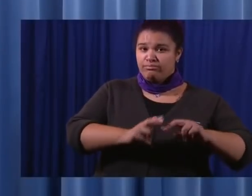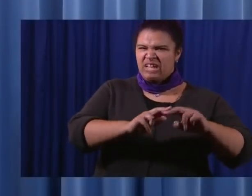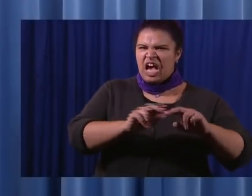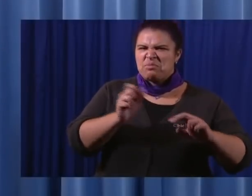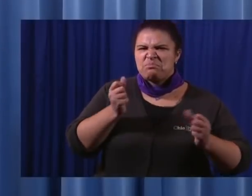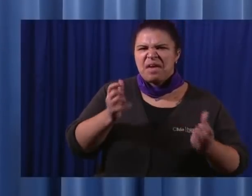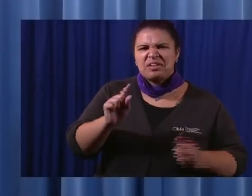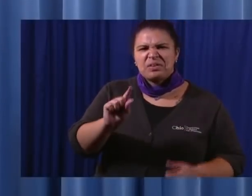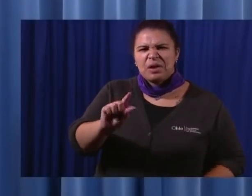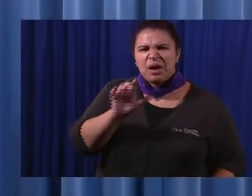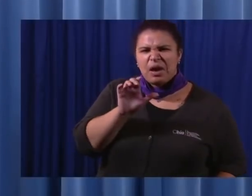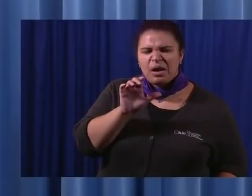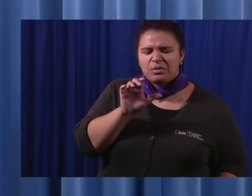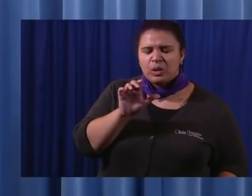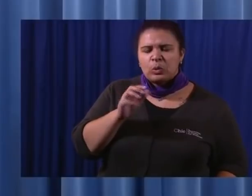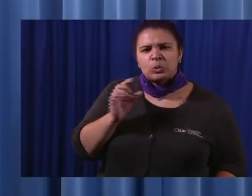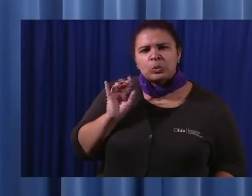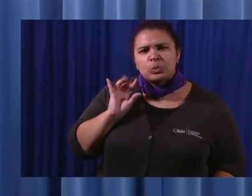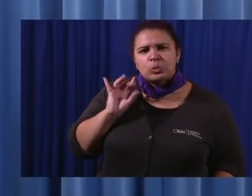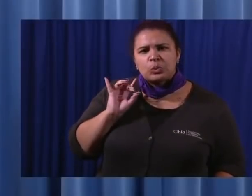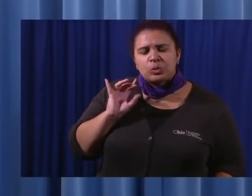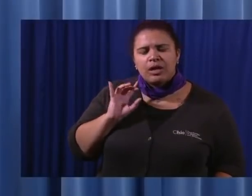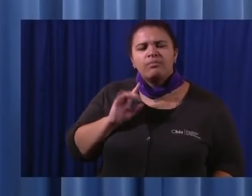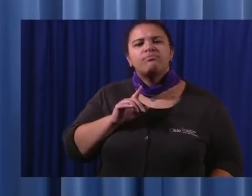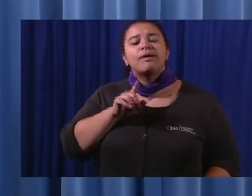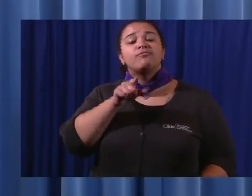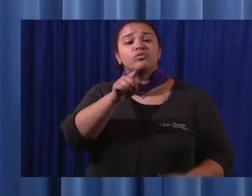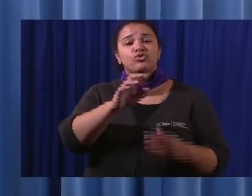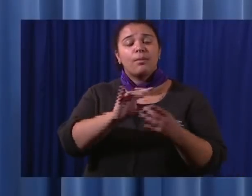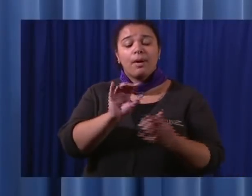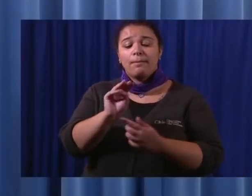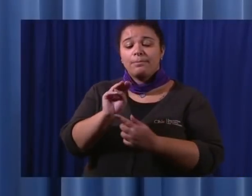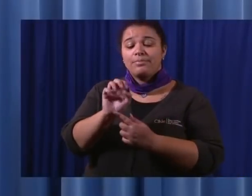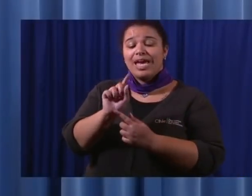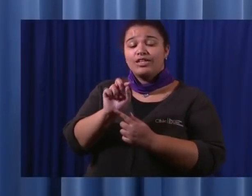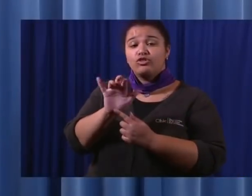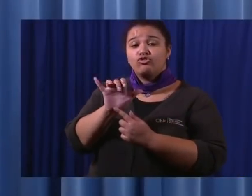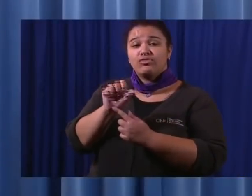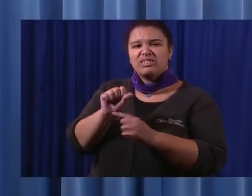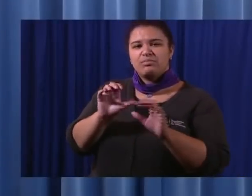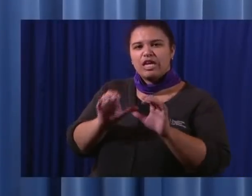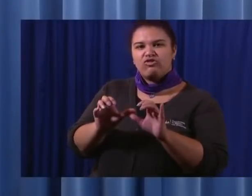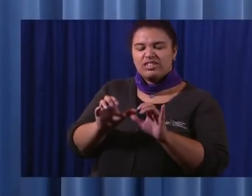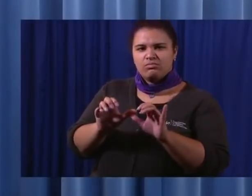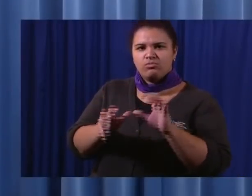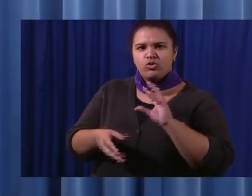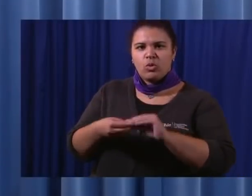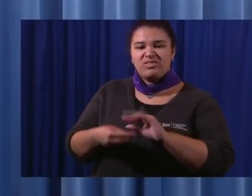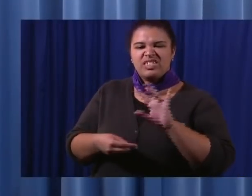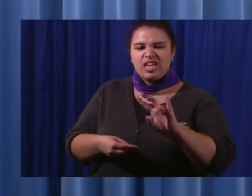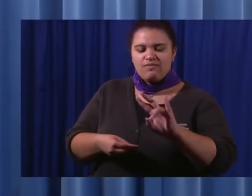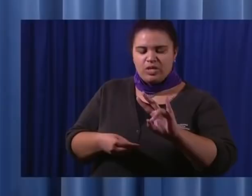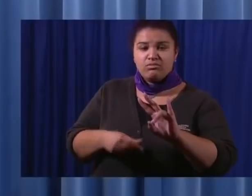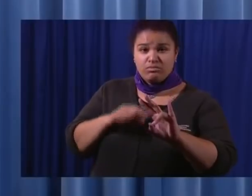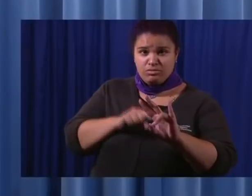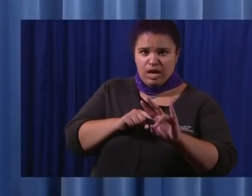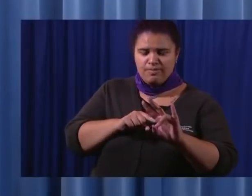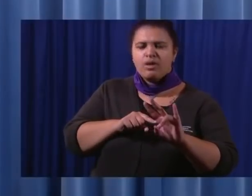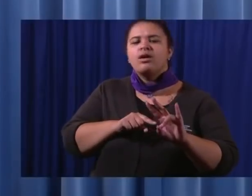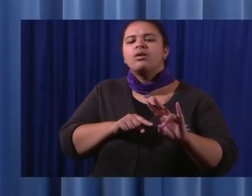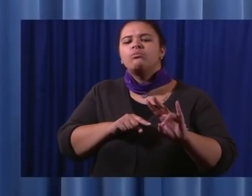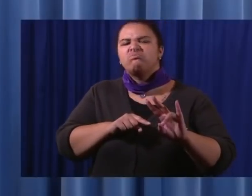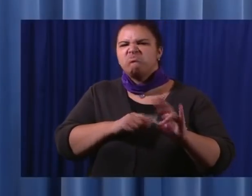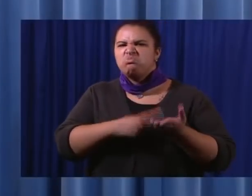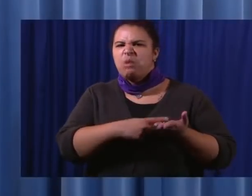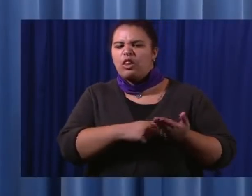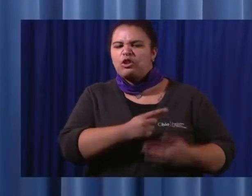that you're talking about that are coming on Thursday, is there a number of cases or is there a threshold in which we begin to reevaluate?